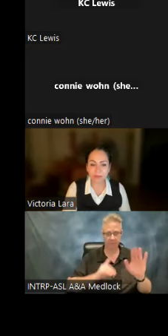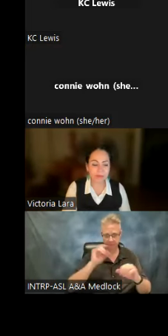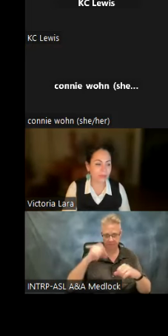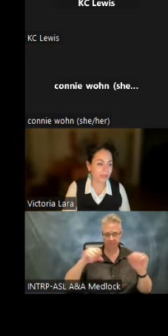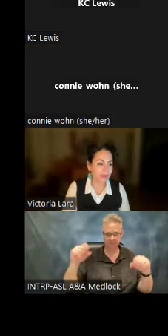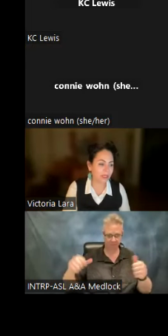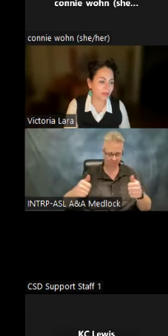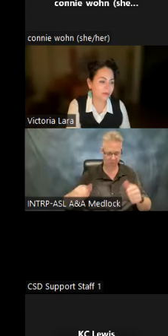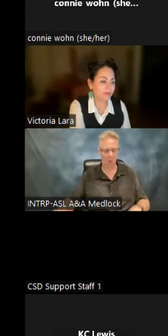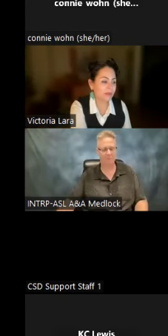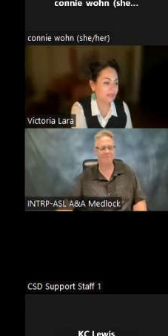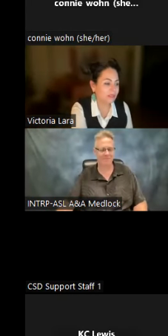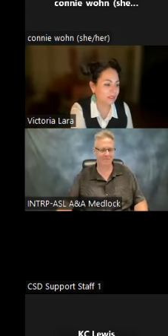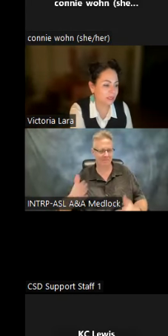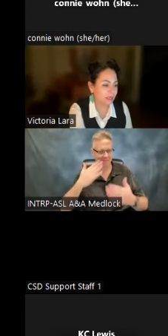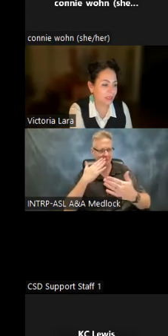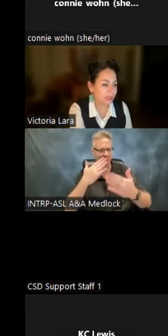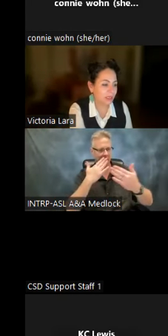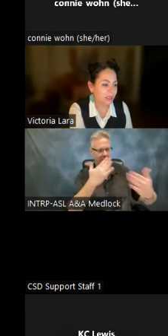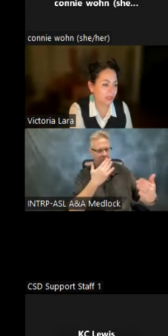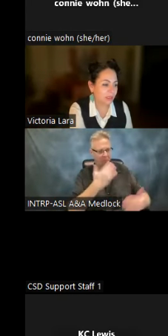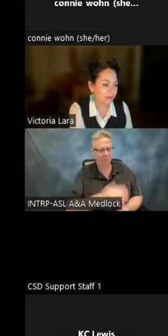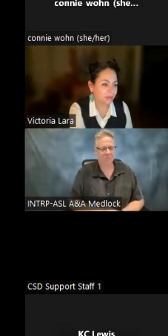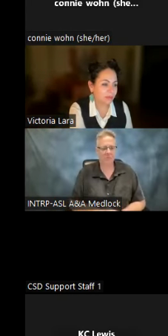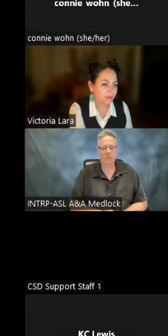up. Thank you very much.